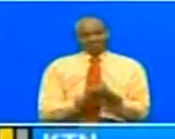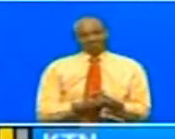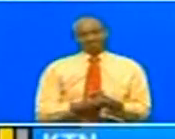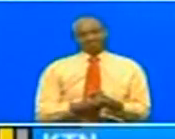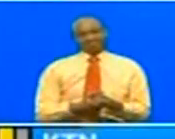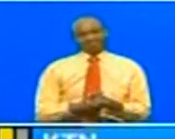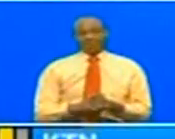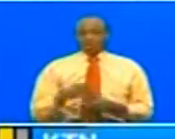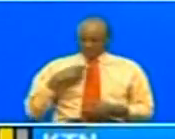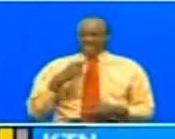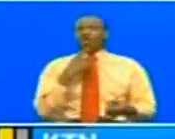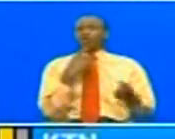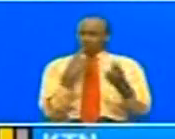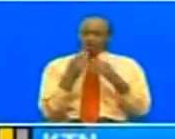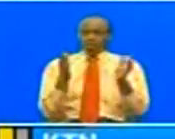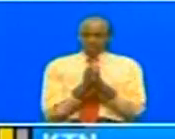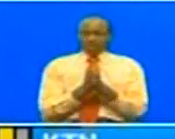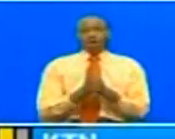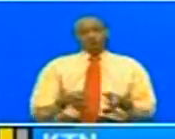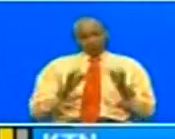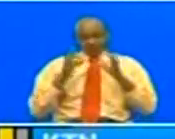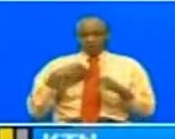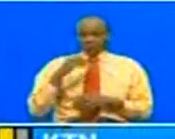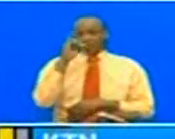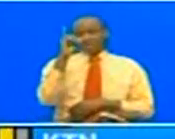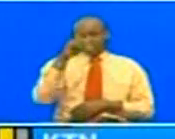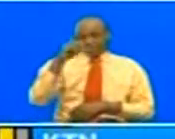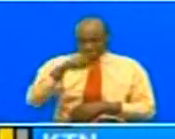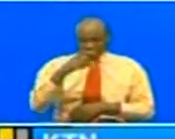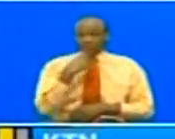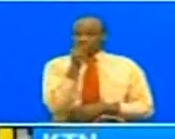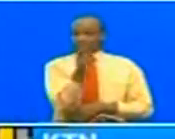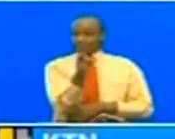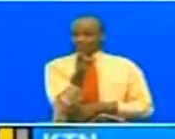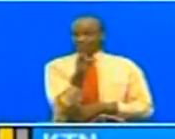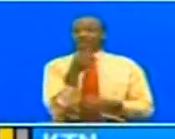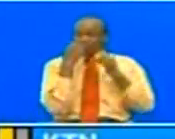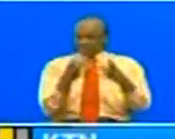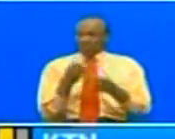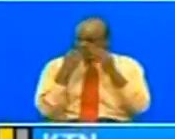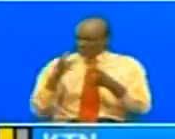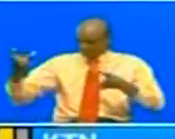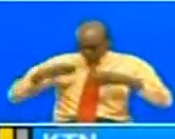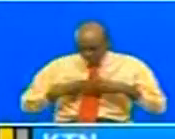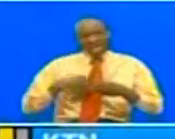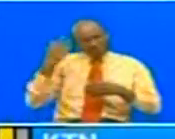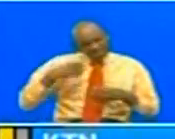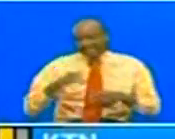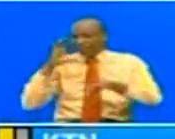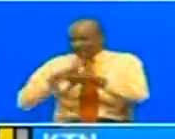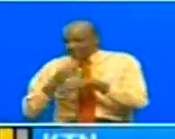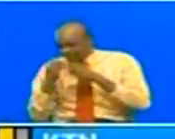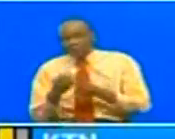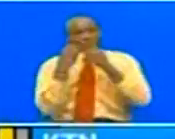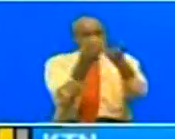been in constant communication with the office of the DPP and giving them information every day as we get it